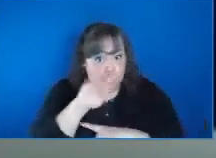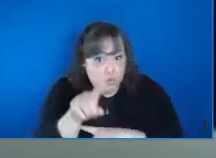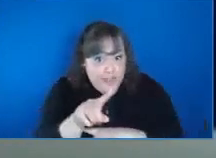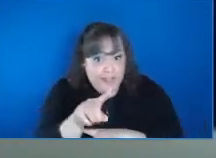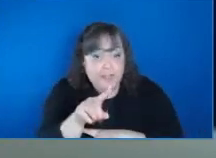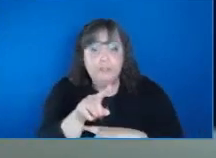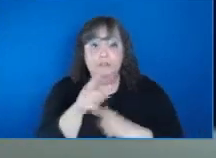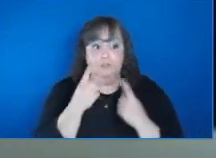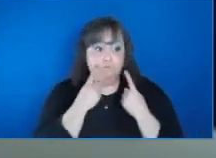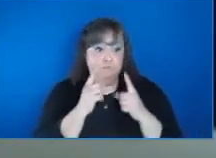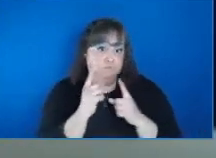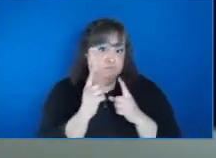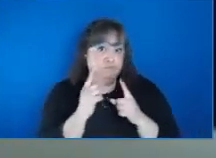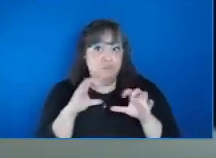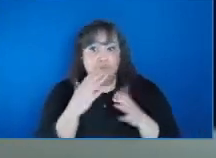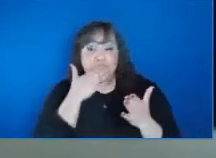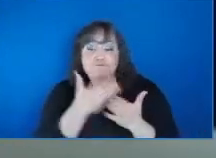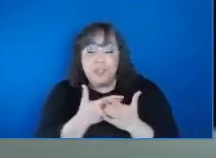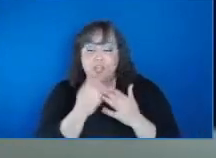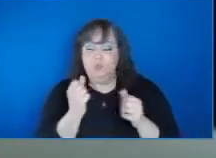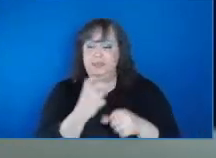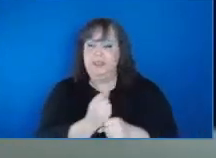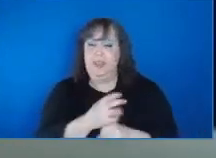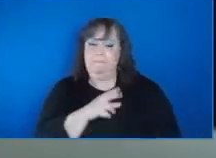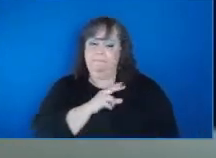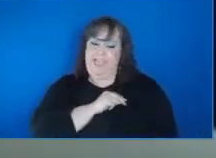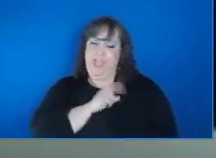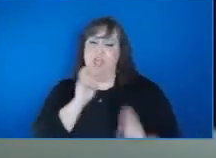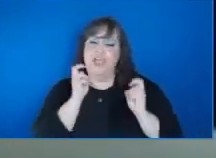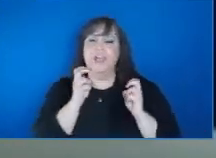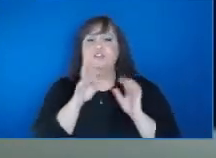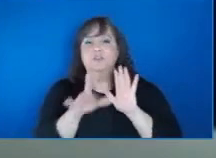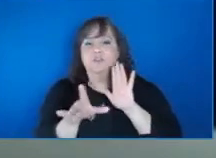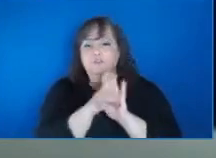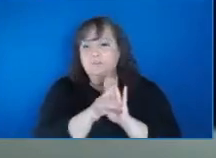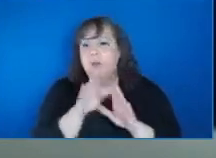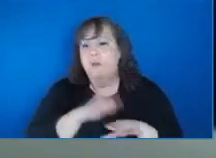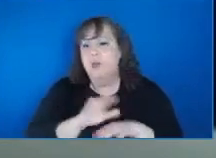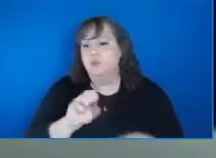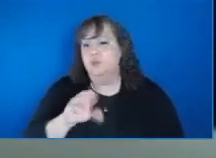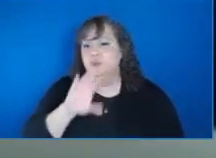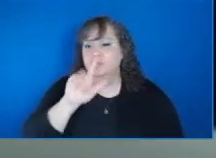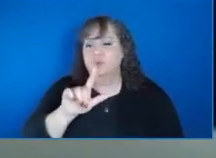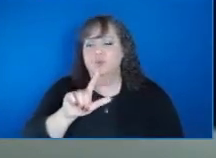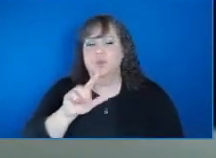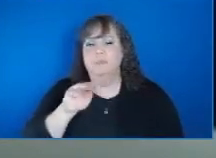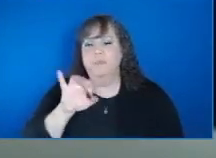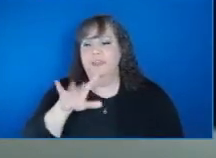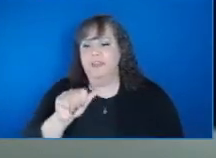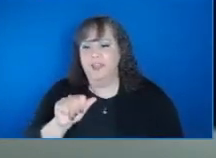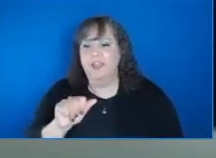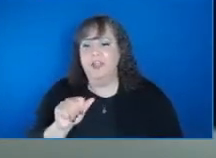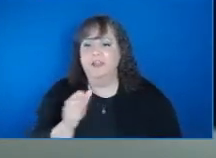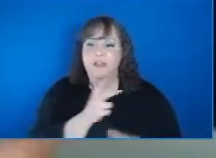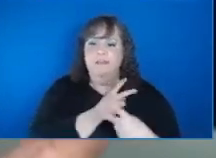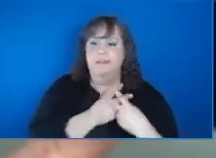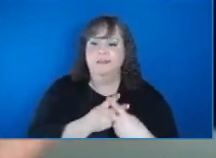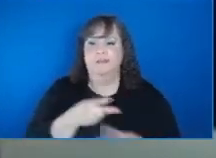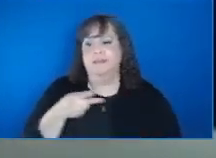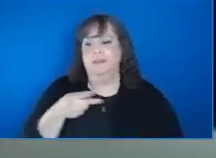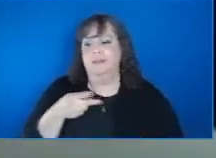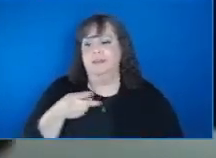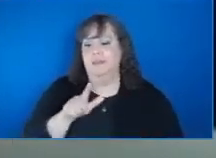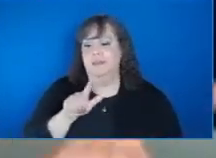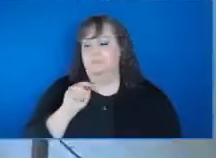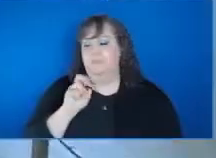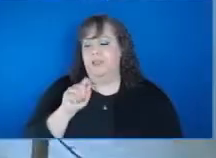media, #planetarydefender, so that we can see it over on the social media team here at NASA. And with that, we're